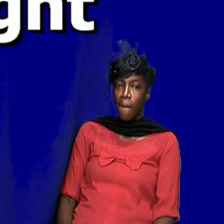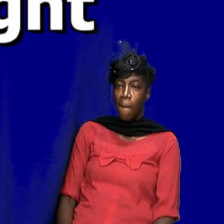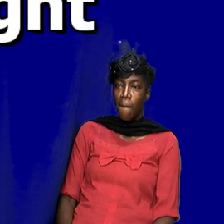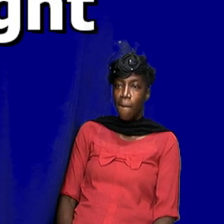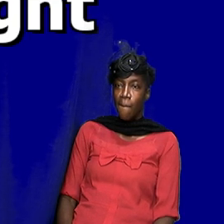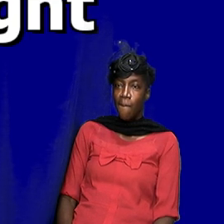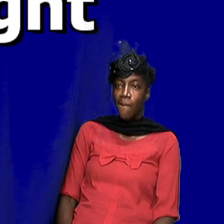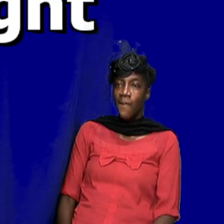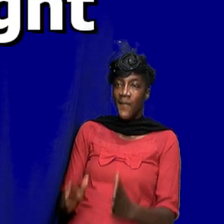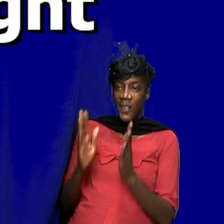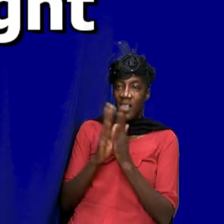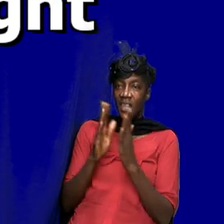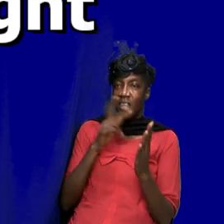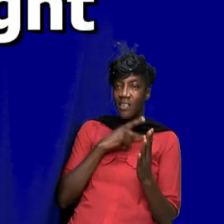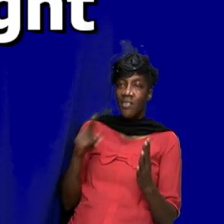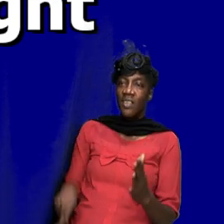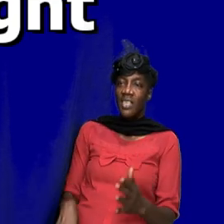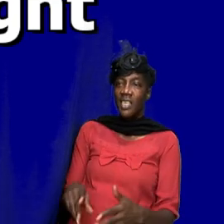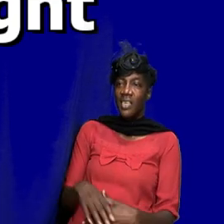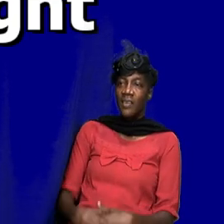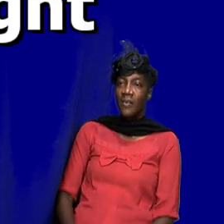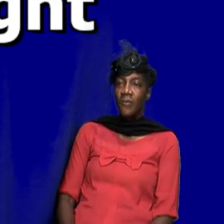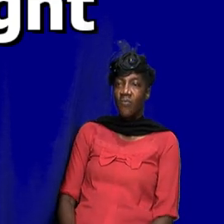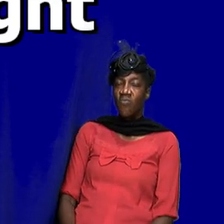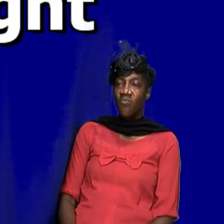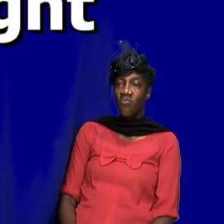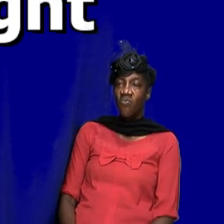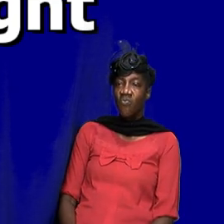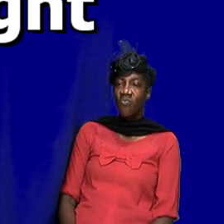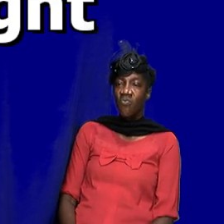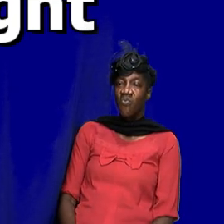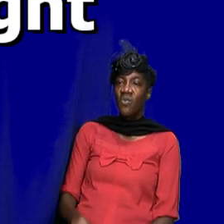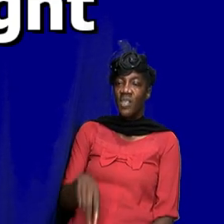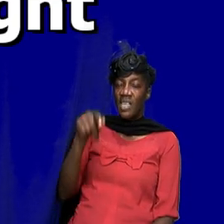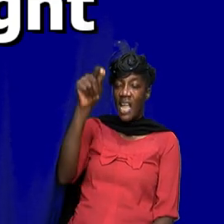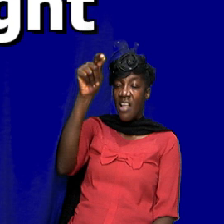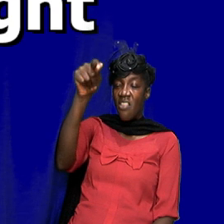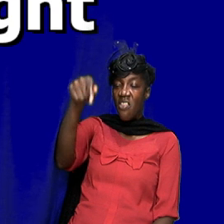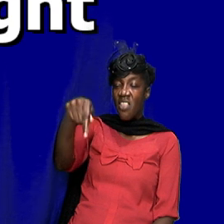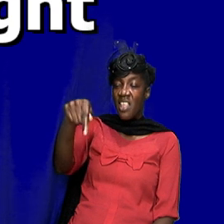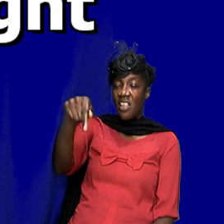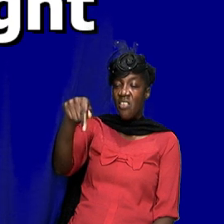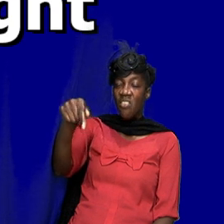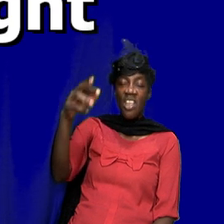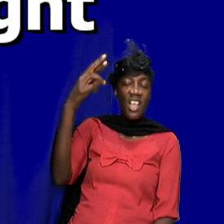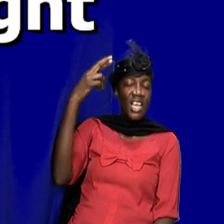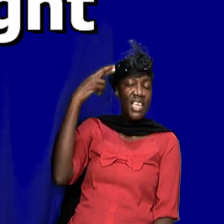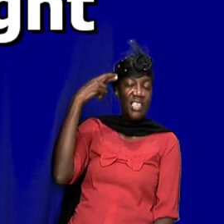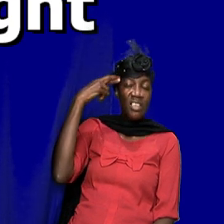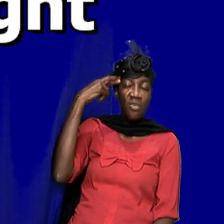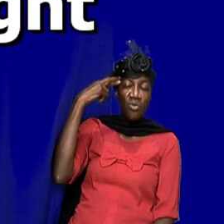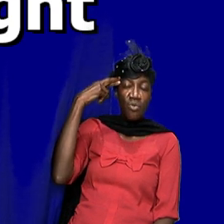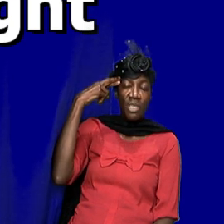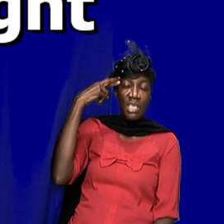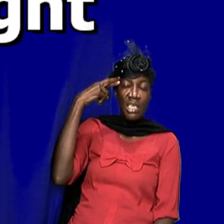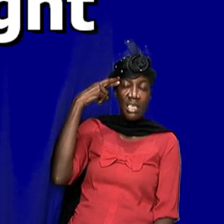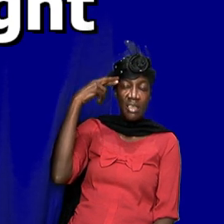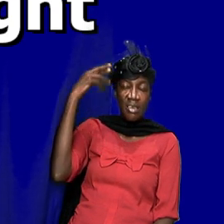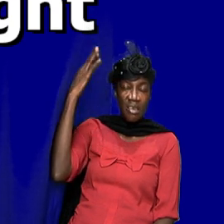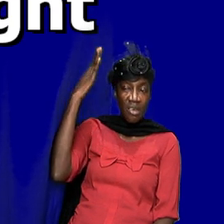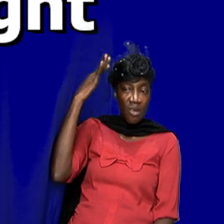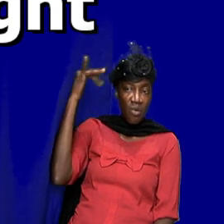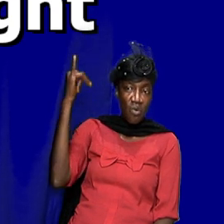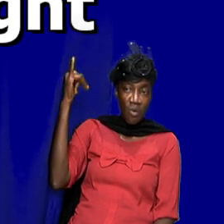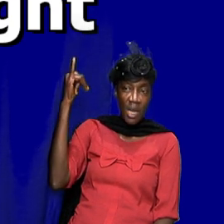So they asked for a king. And this is the reason why they asked for the